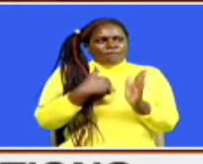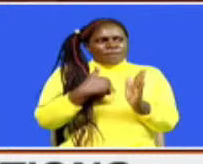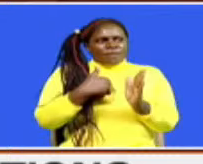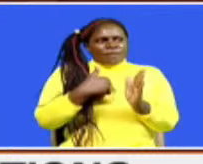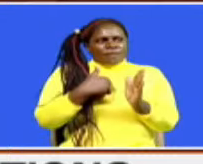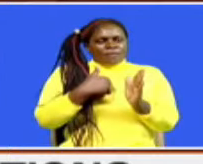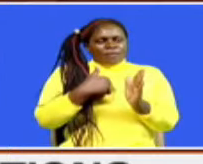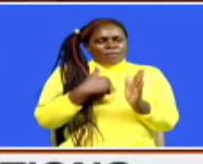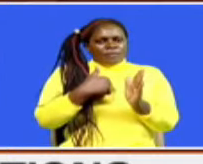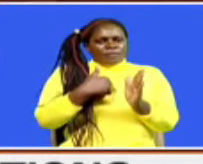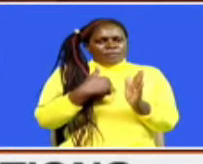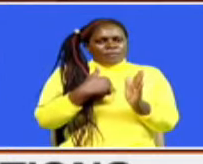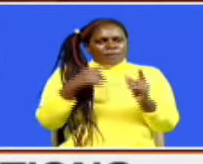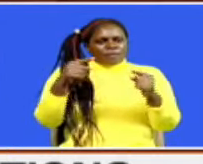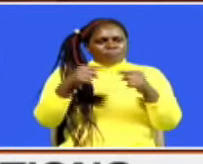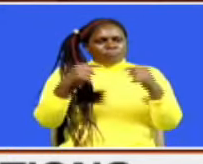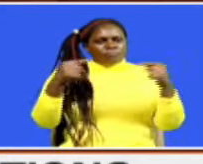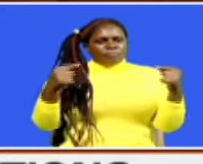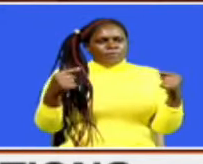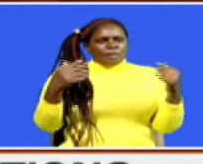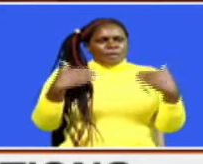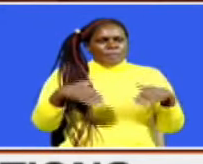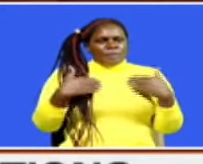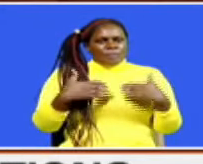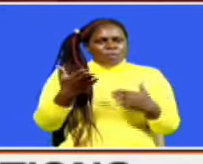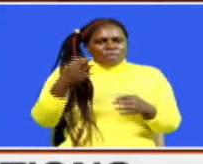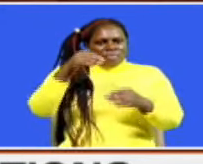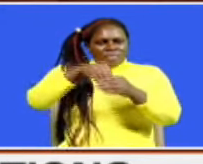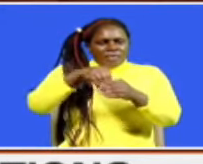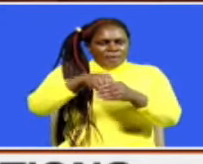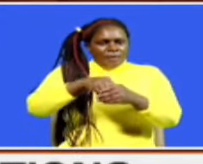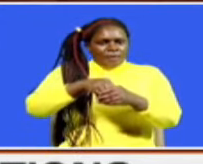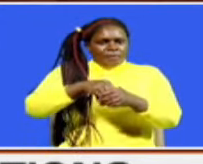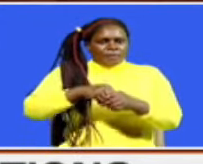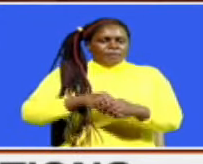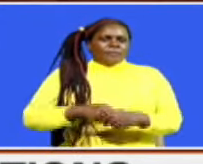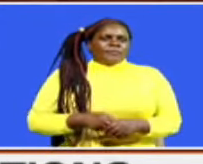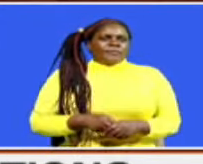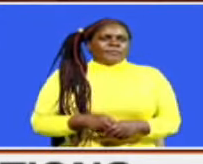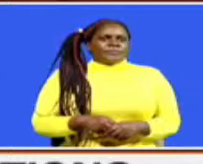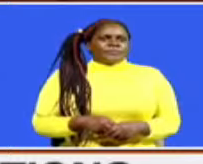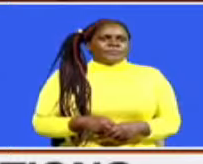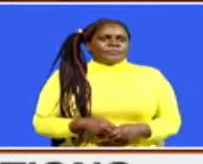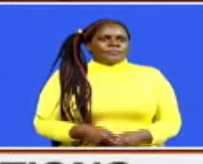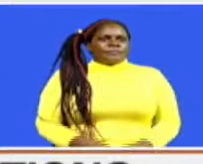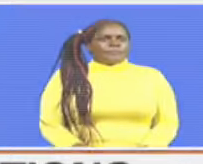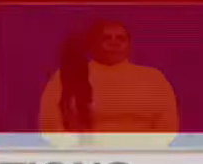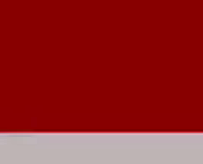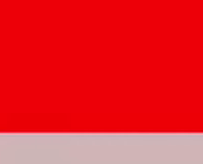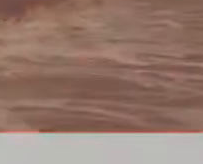of action against those they perceive to have done a wrong.